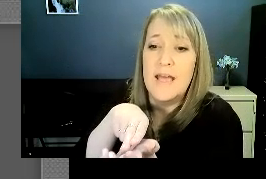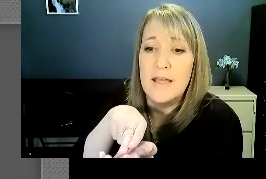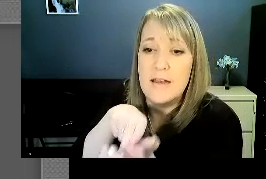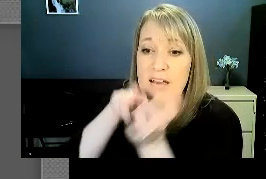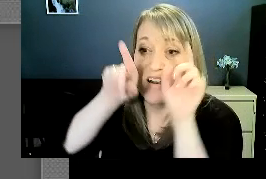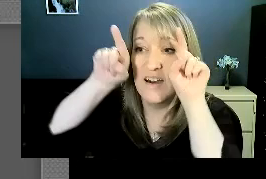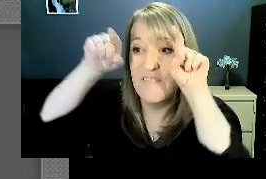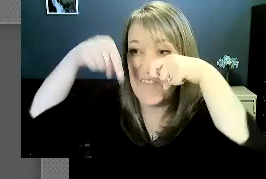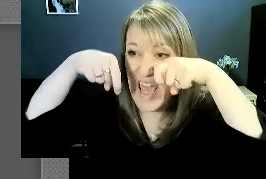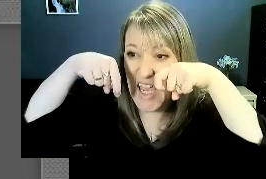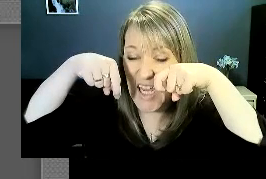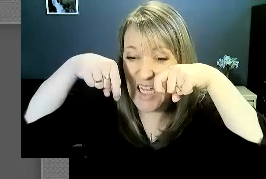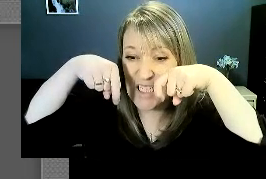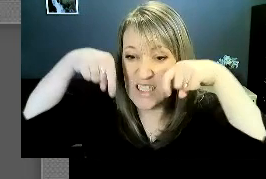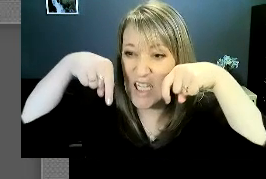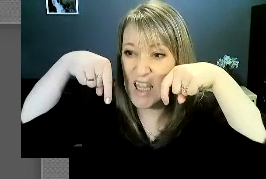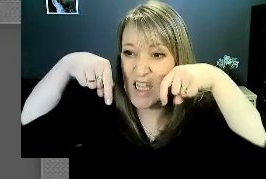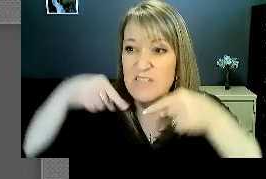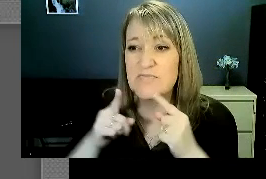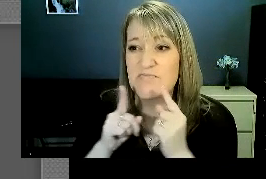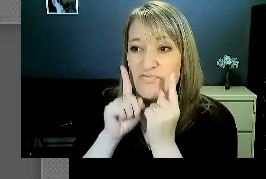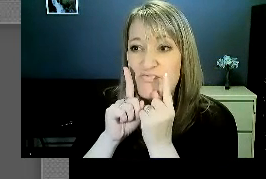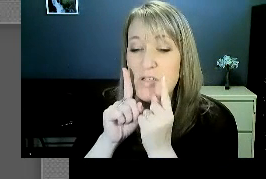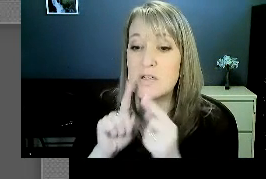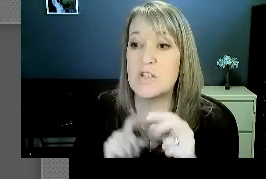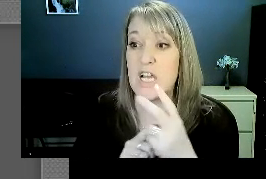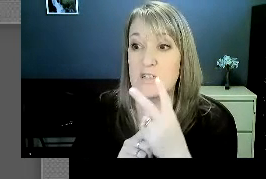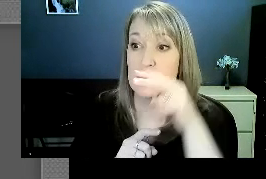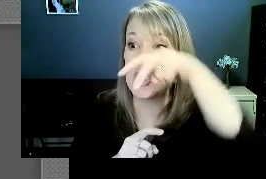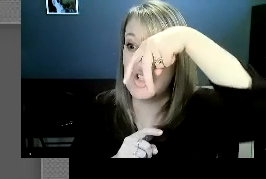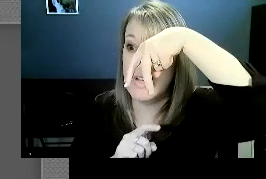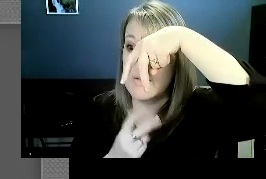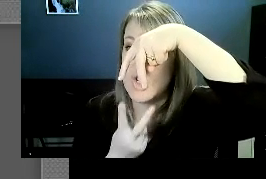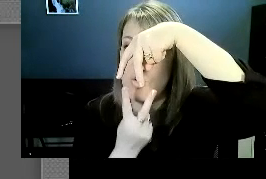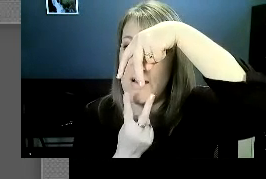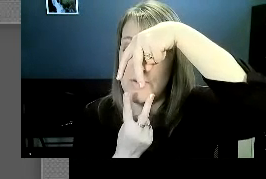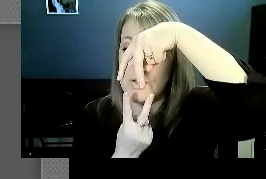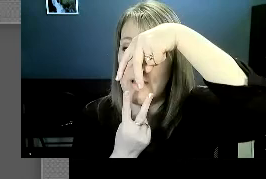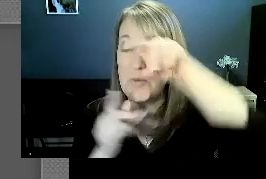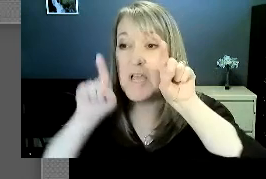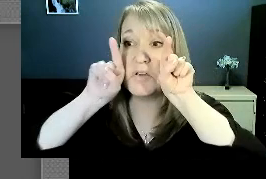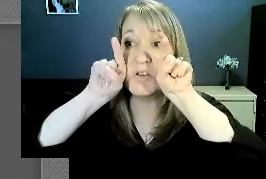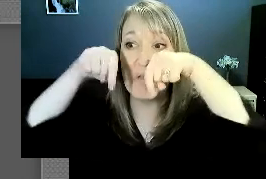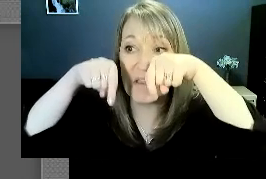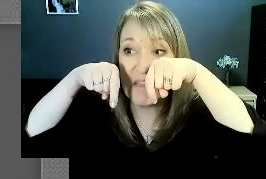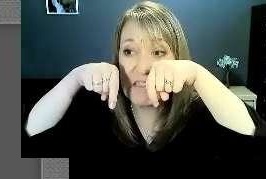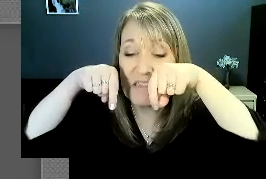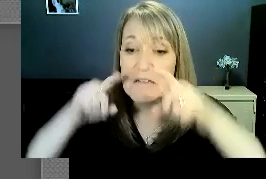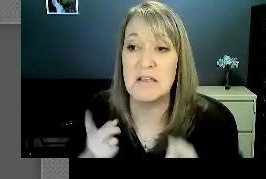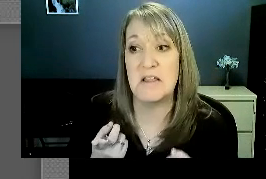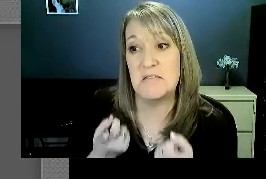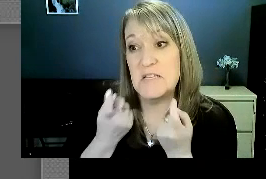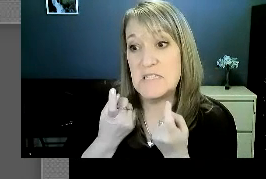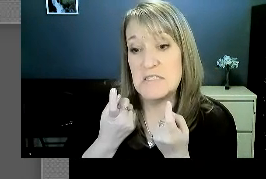And then fang, teeth. So you got 2 down, 2 up. You could do it that way. You could do like